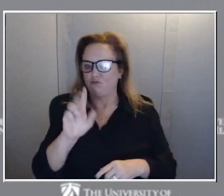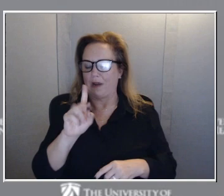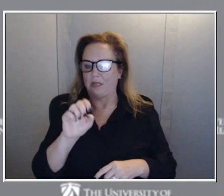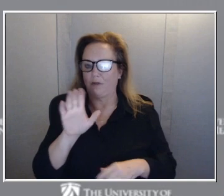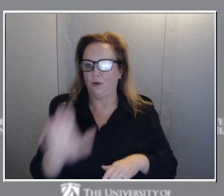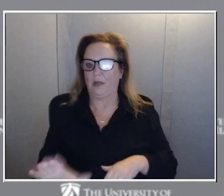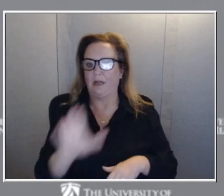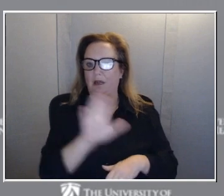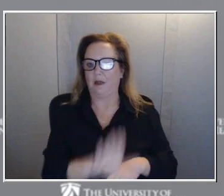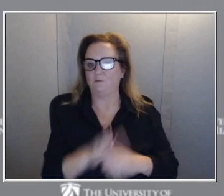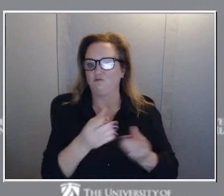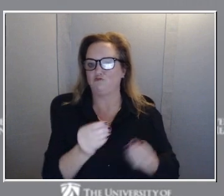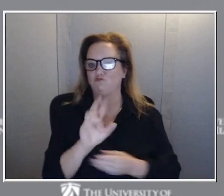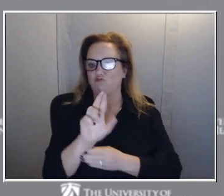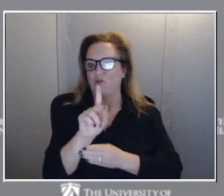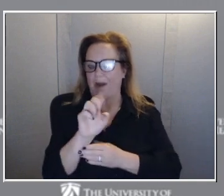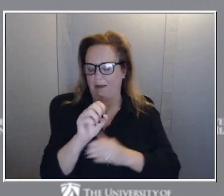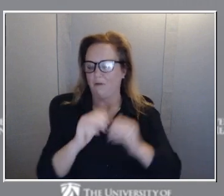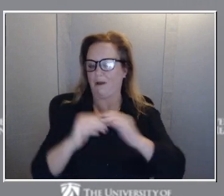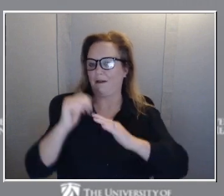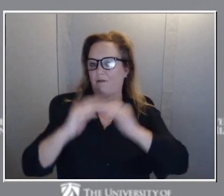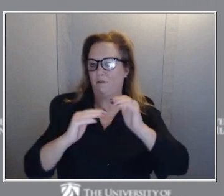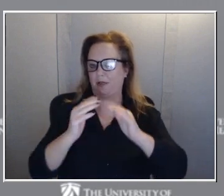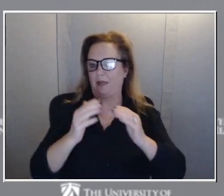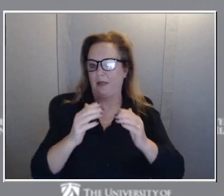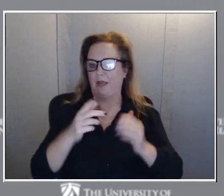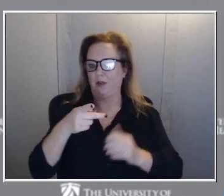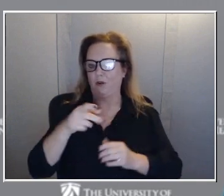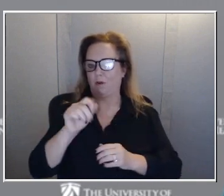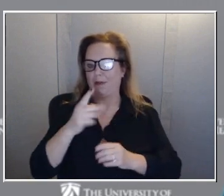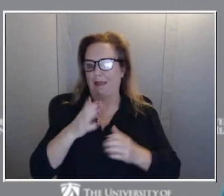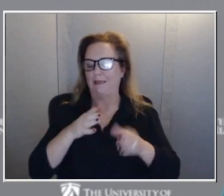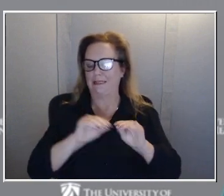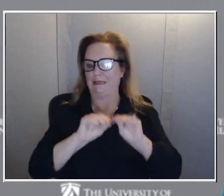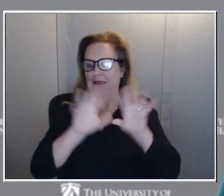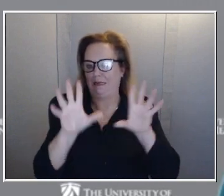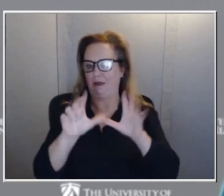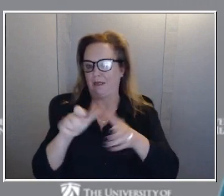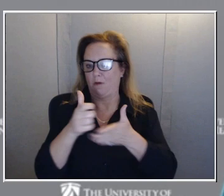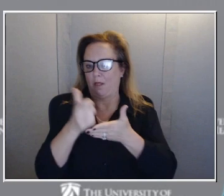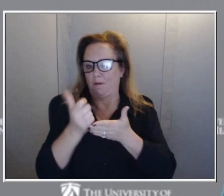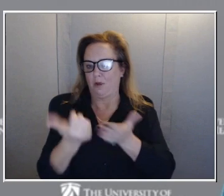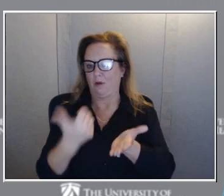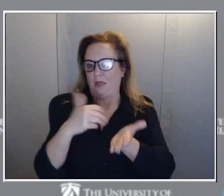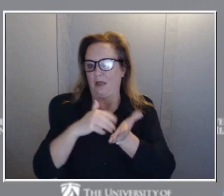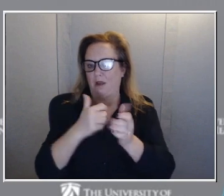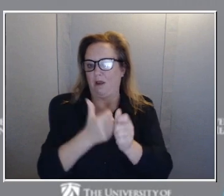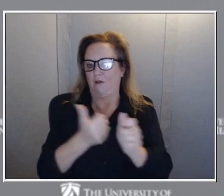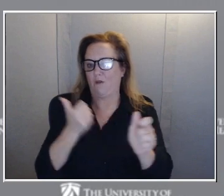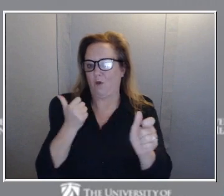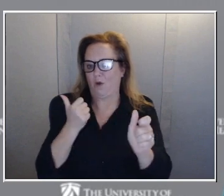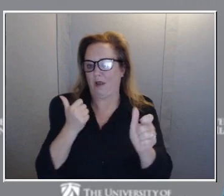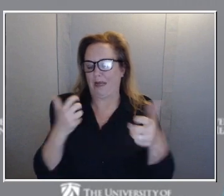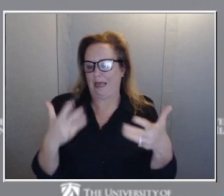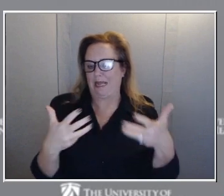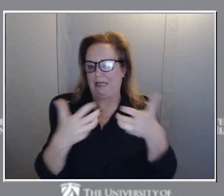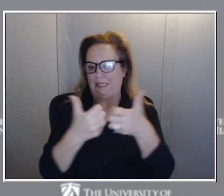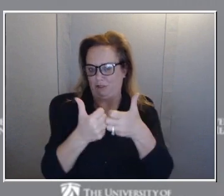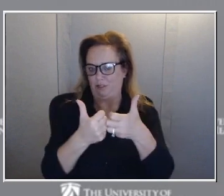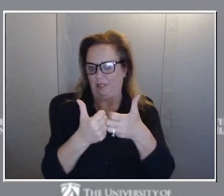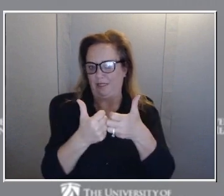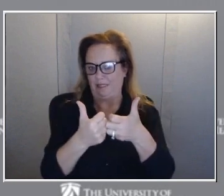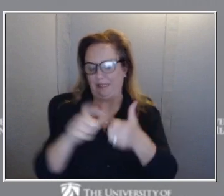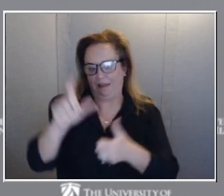quickly, that you can do that comfortably and your path is clear. That's going to help you, again, avoid a collision if you